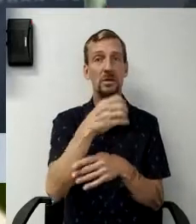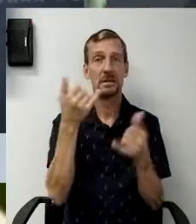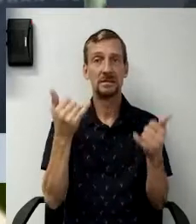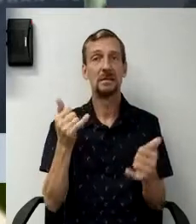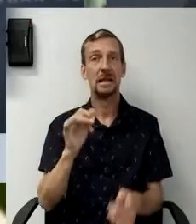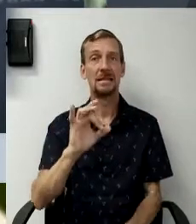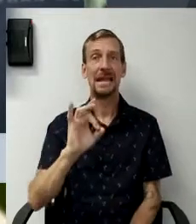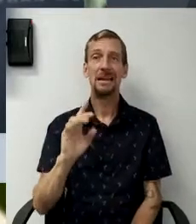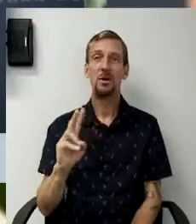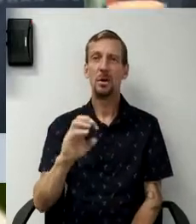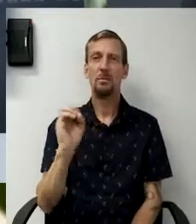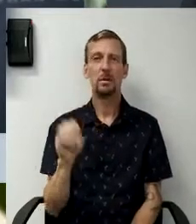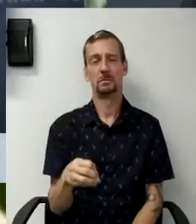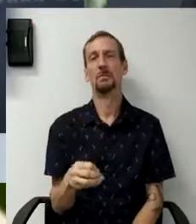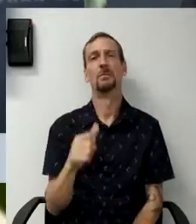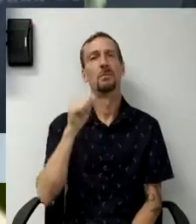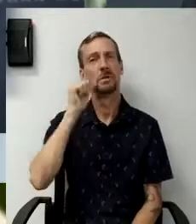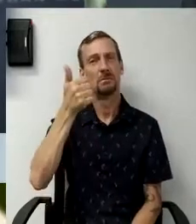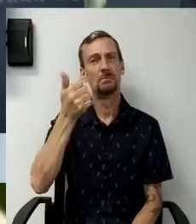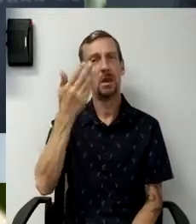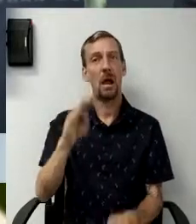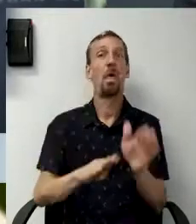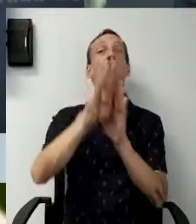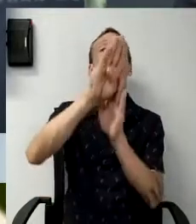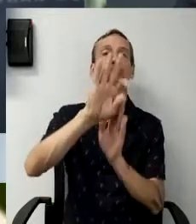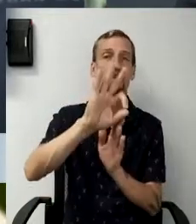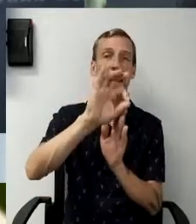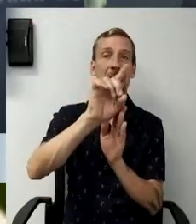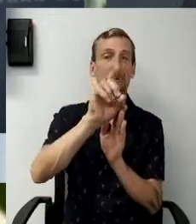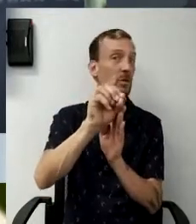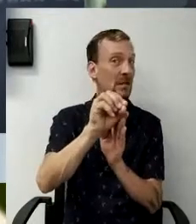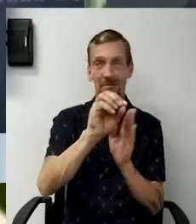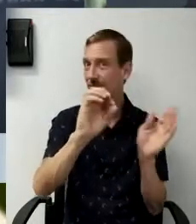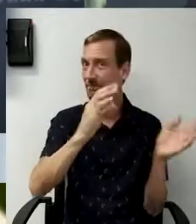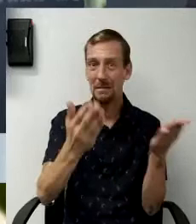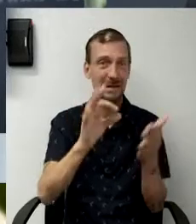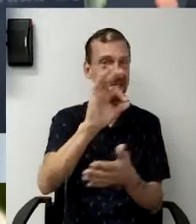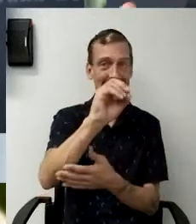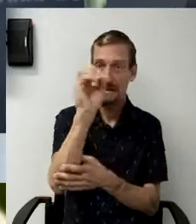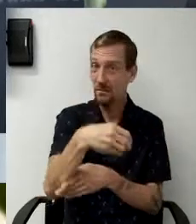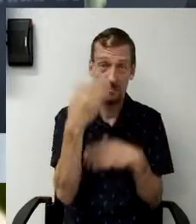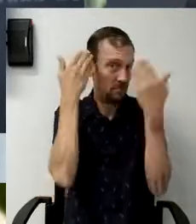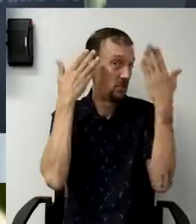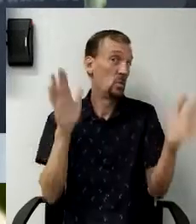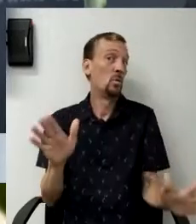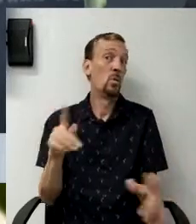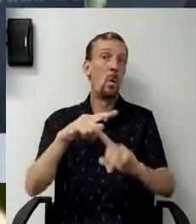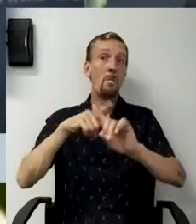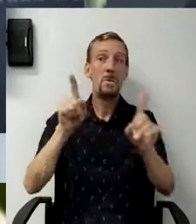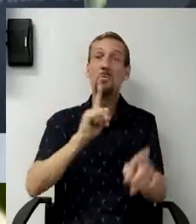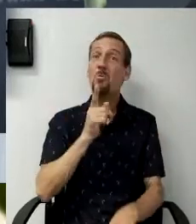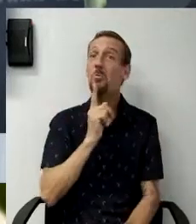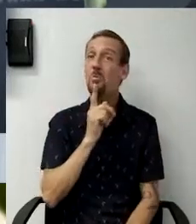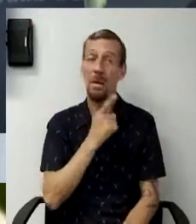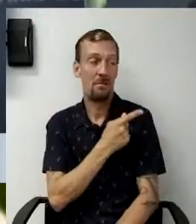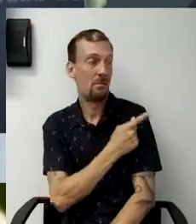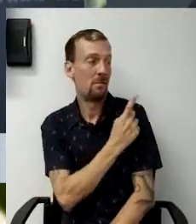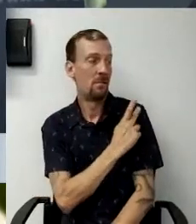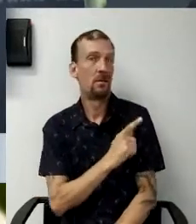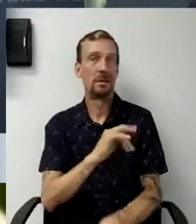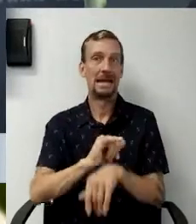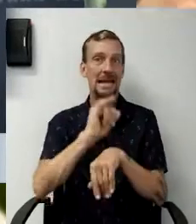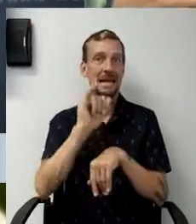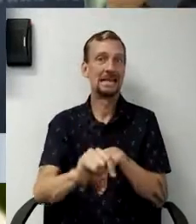today's 82%. Tomorrow it might be back up to 90% again. But it really, you know, patients stay